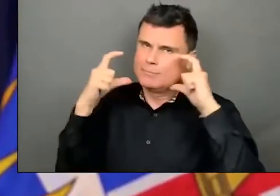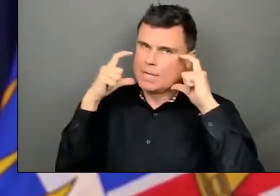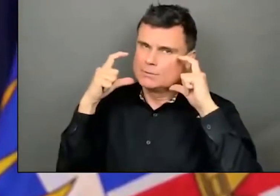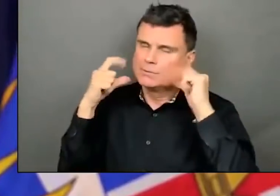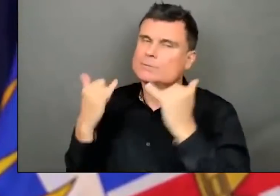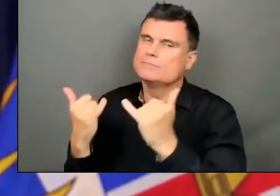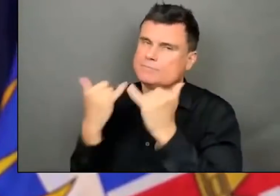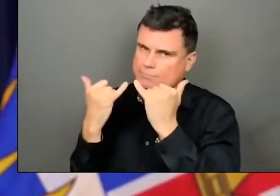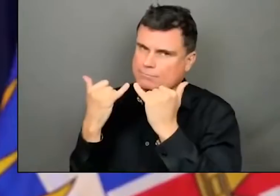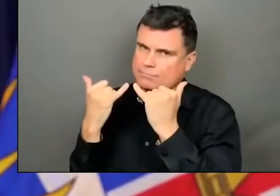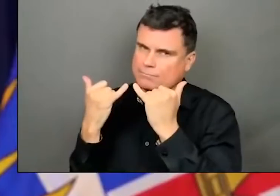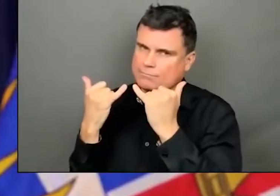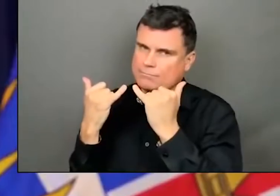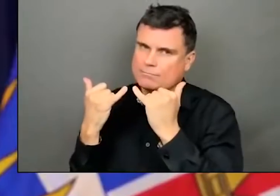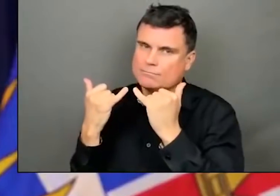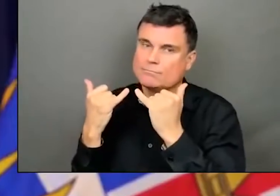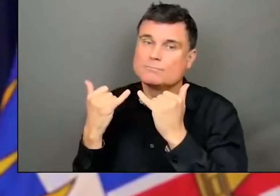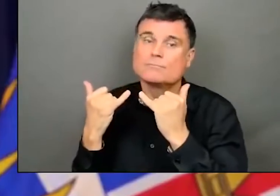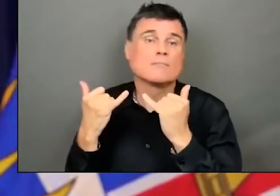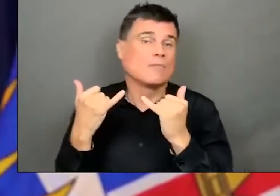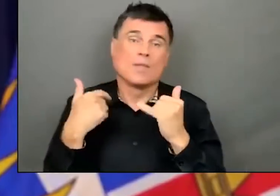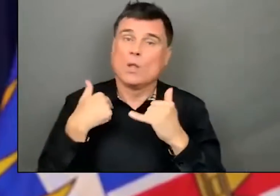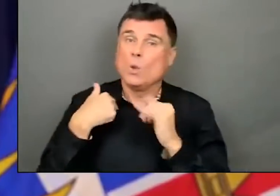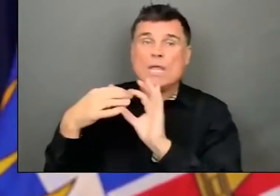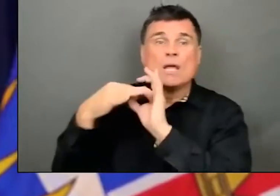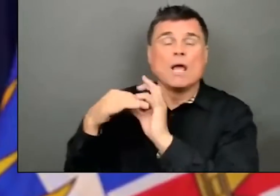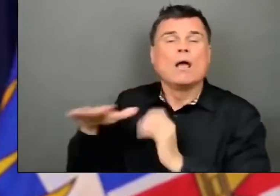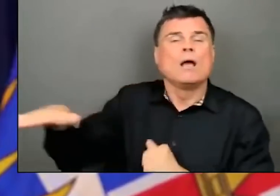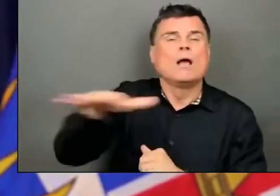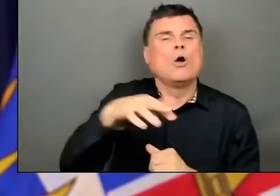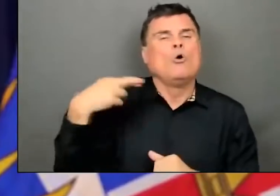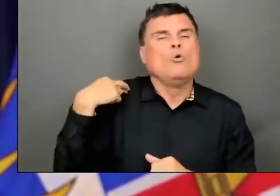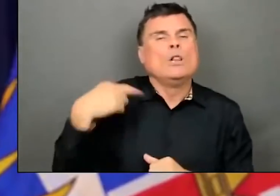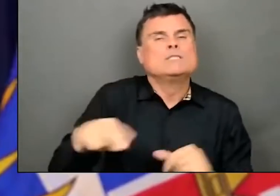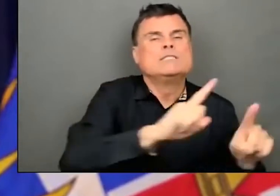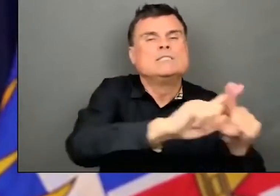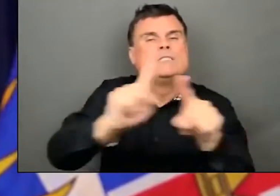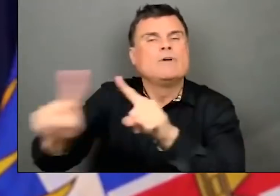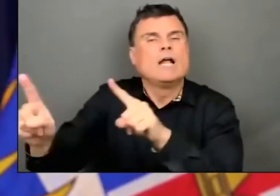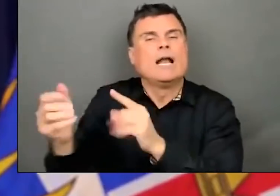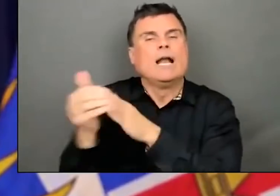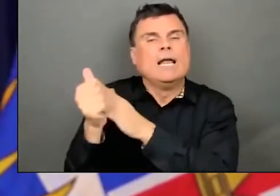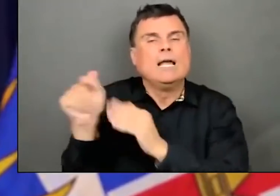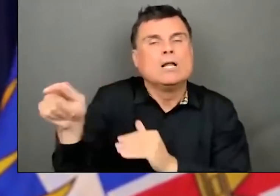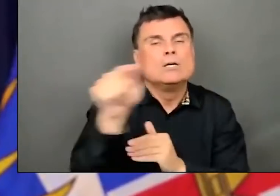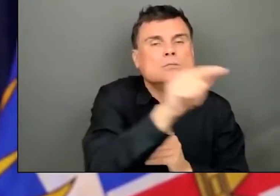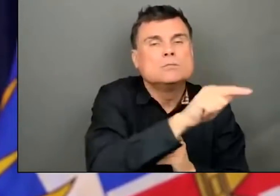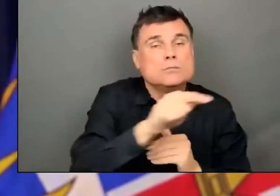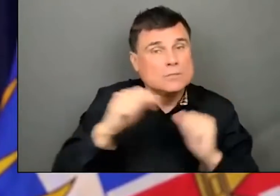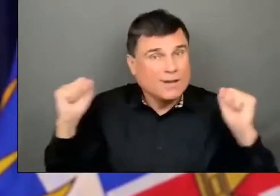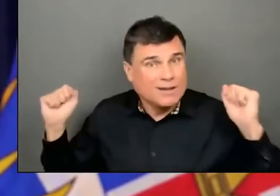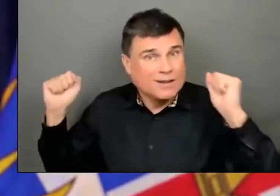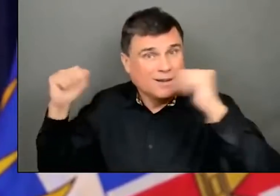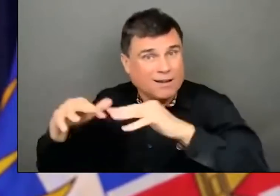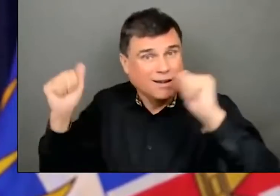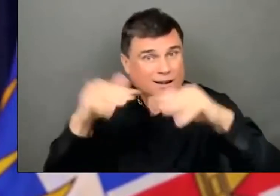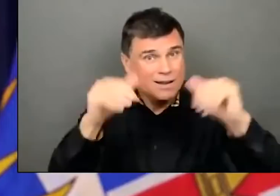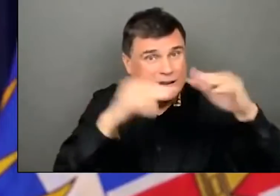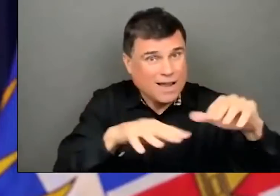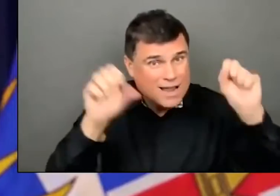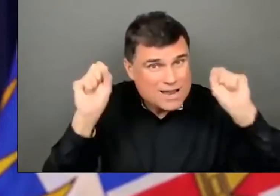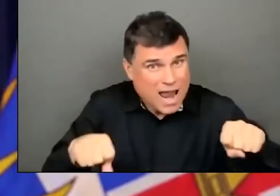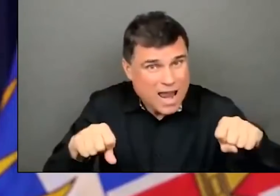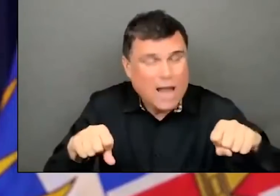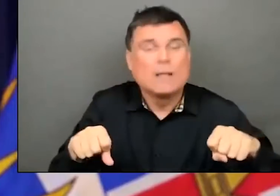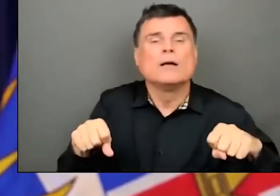services during this period of time. And it becomes even more important that this guidance is followed as we're heading